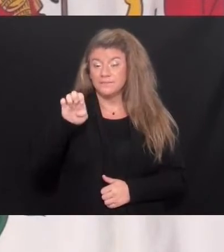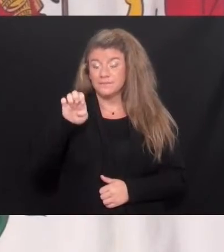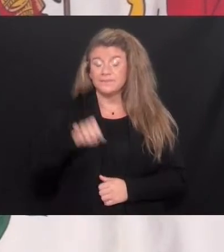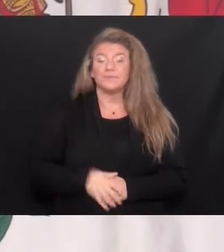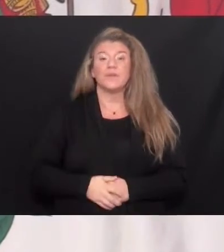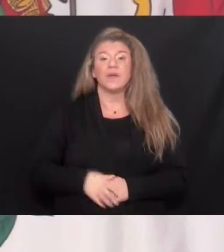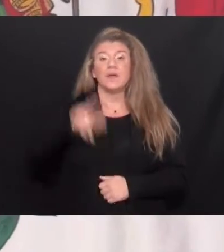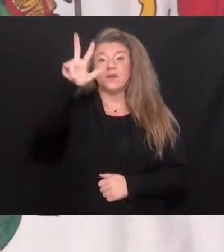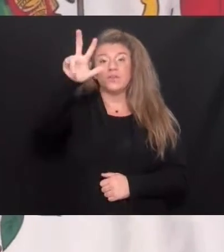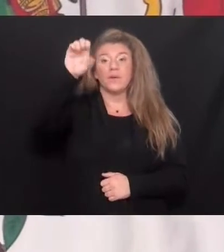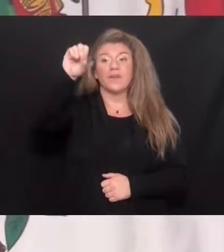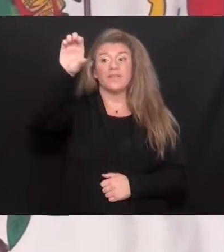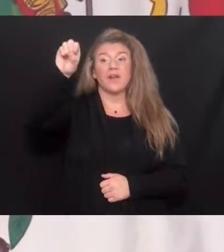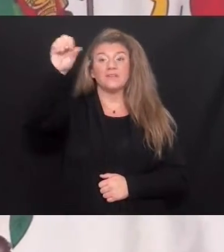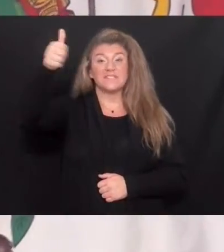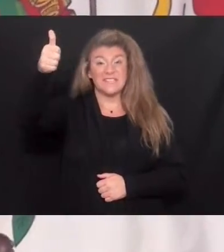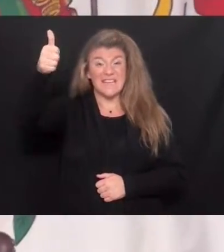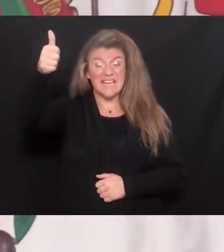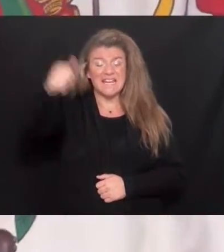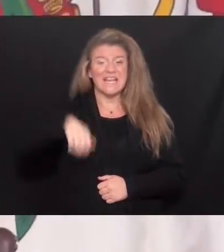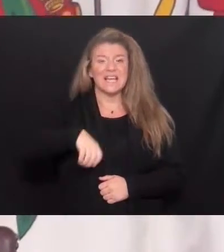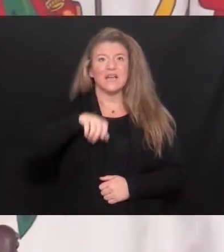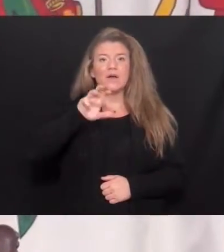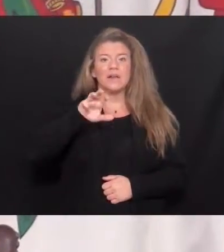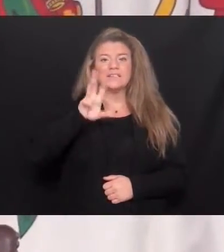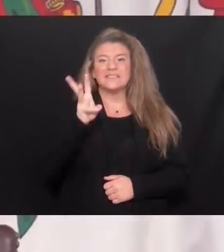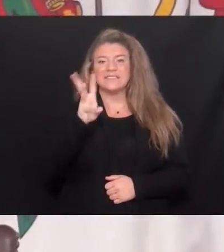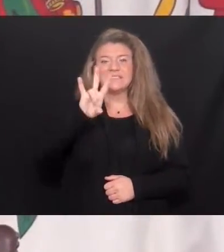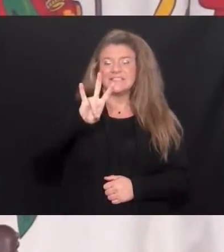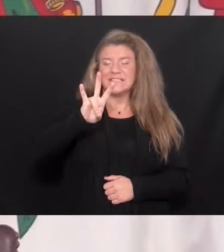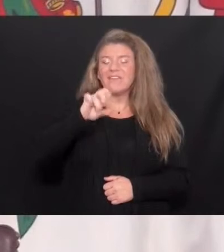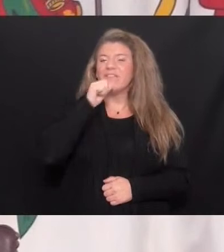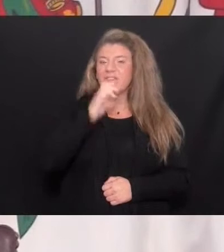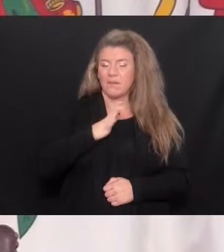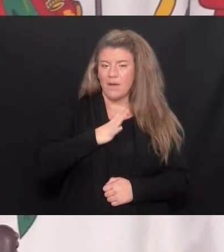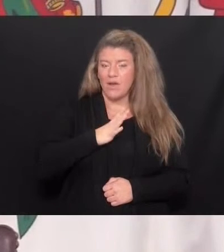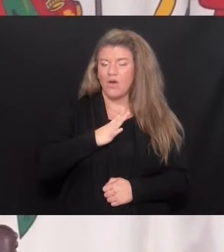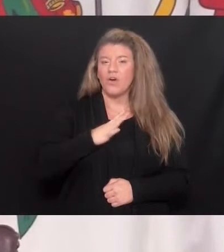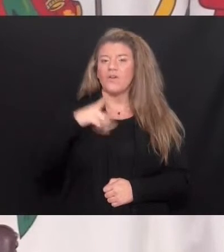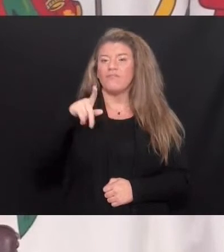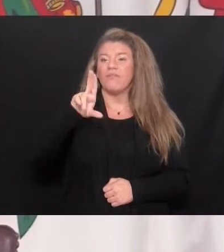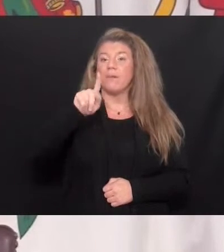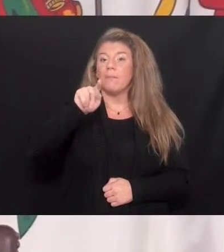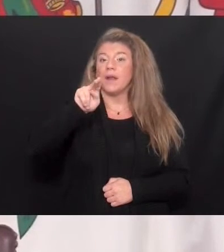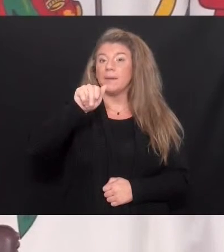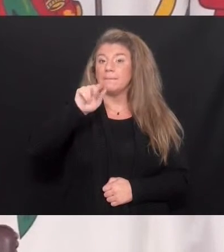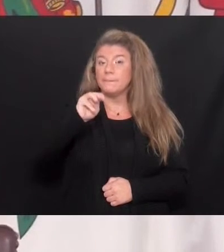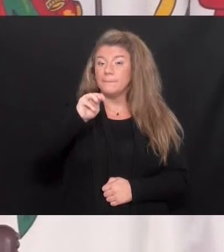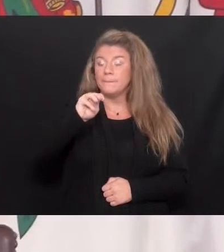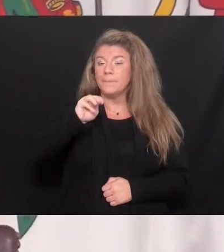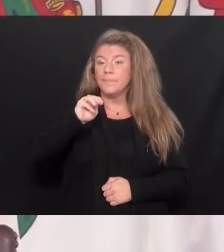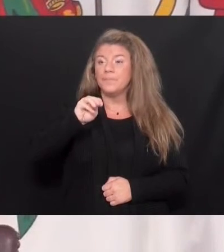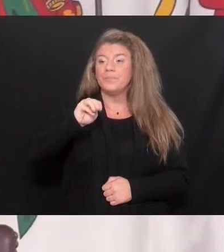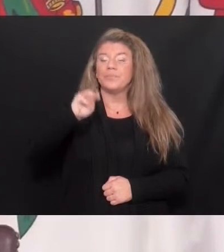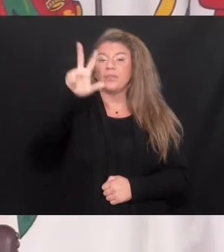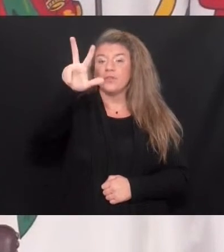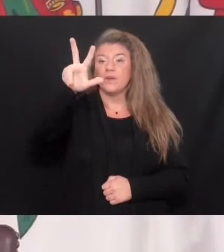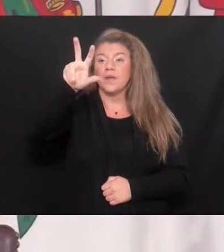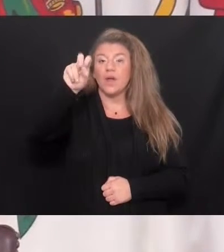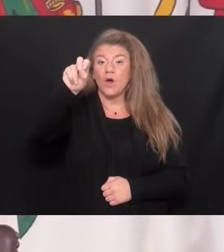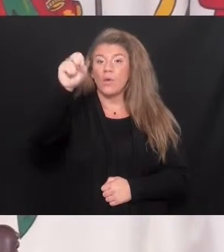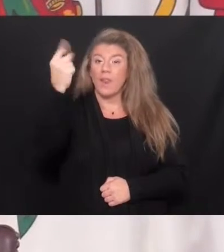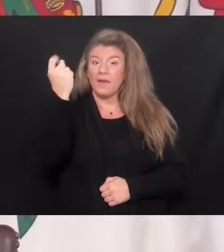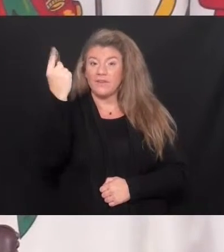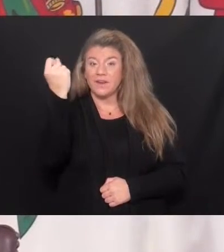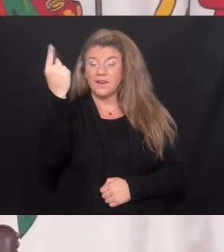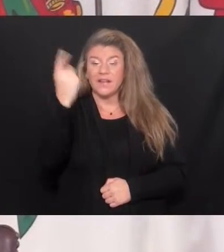The 3,010th death in West Virginia is a 67-year-old female from Putnam County. The 3,011th death